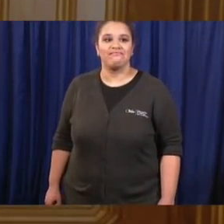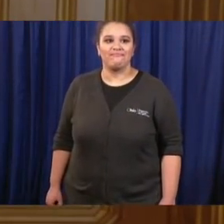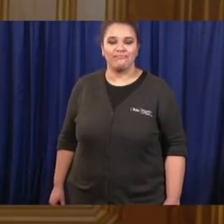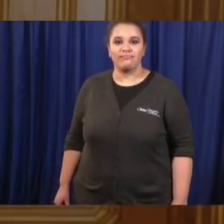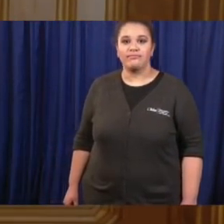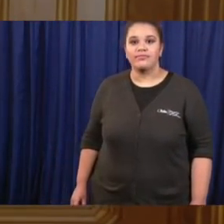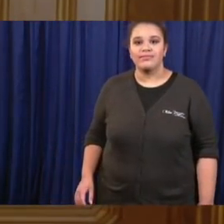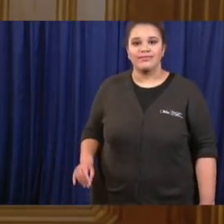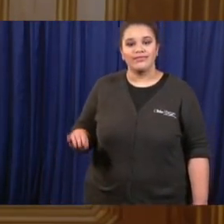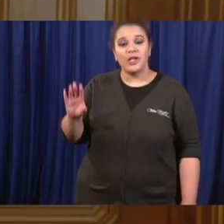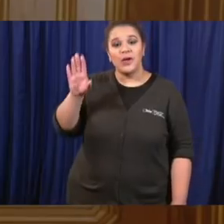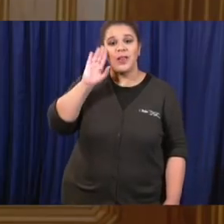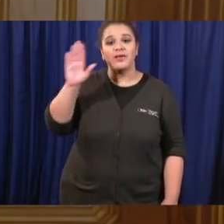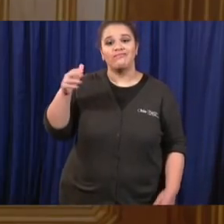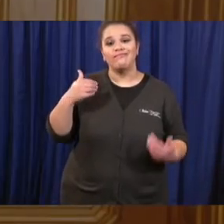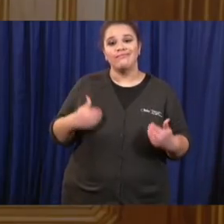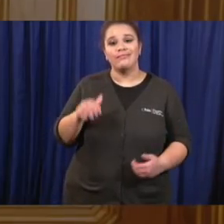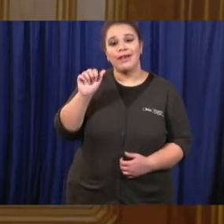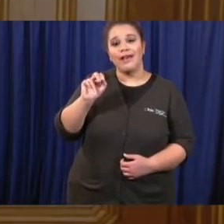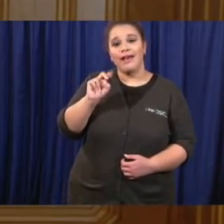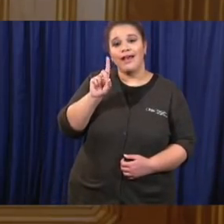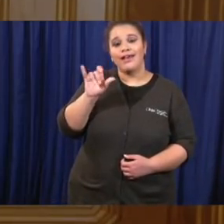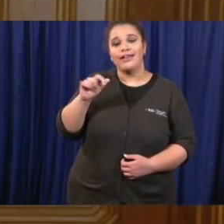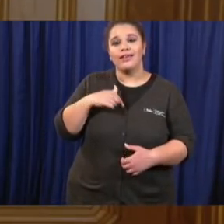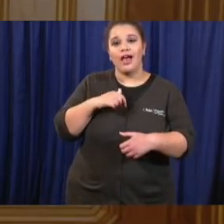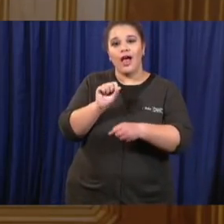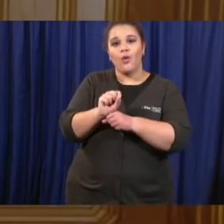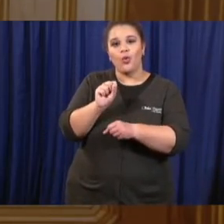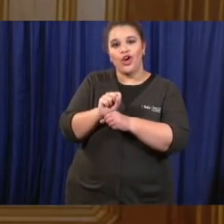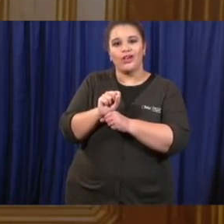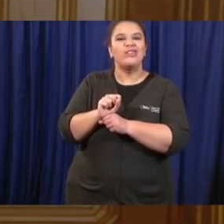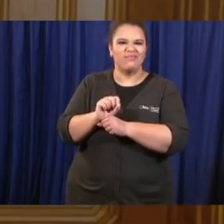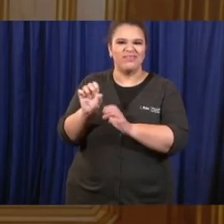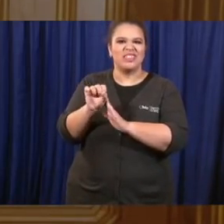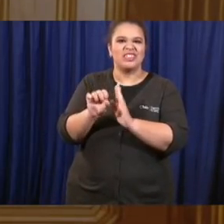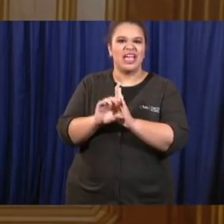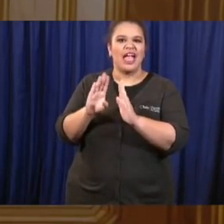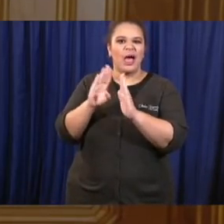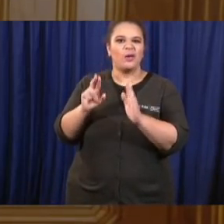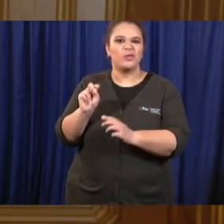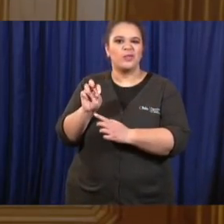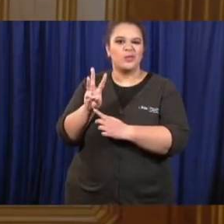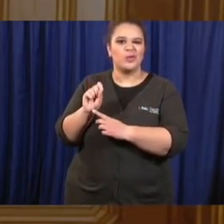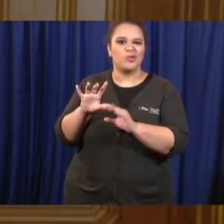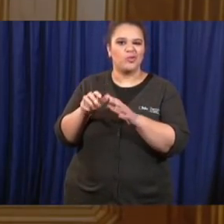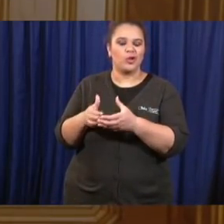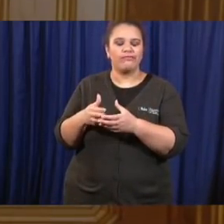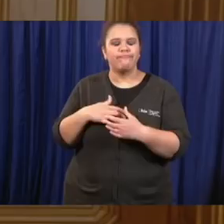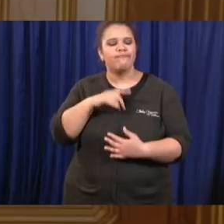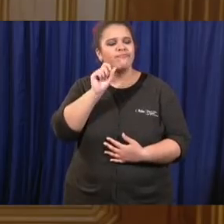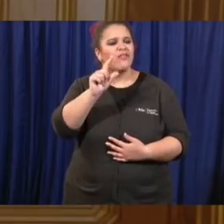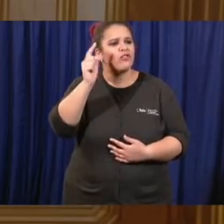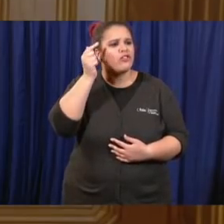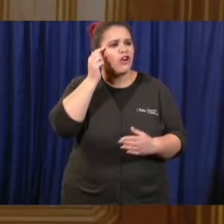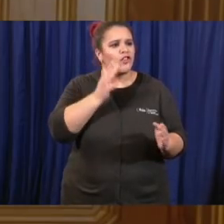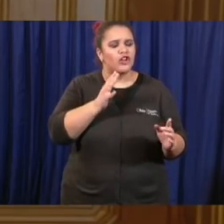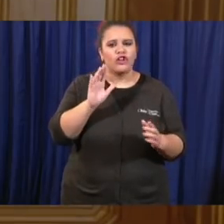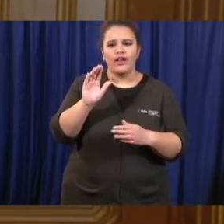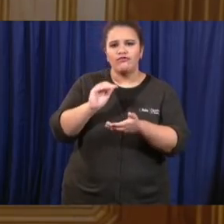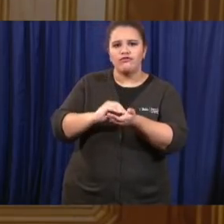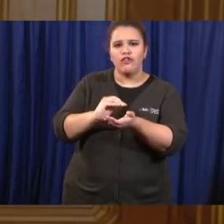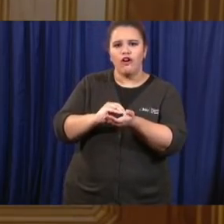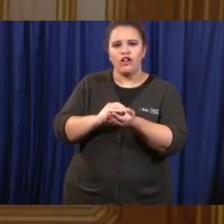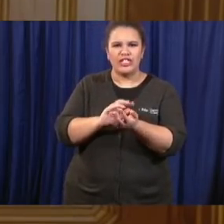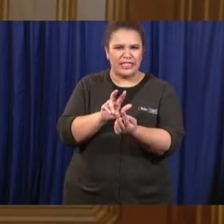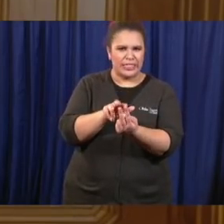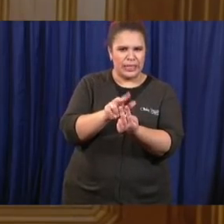Hi, everyone. Andy Chow with Ohio Public Radio and Television State House News Bureau. This is for the governor and for Dr. Acton. I wanted to revisit the issue